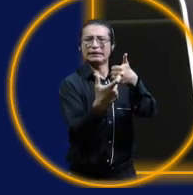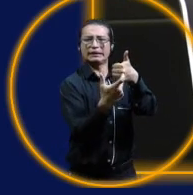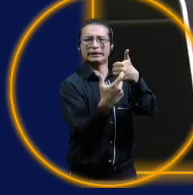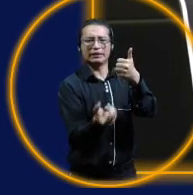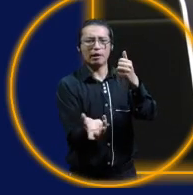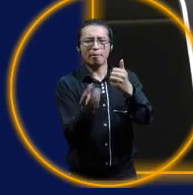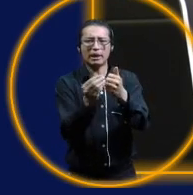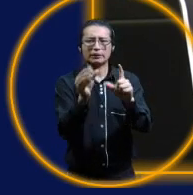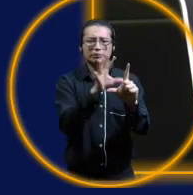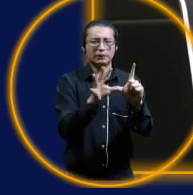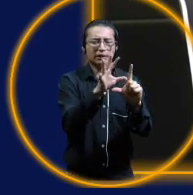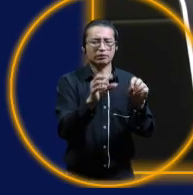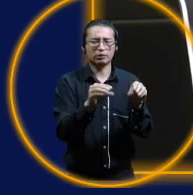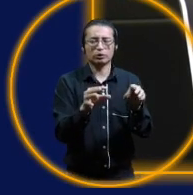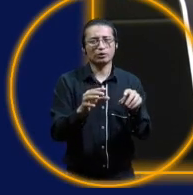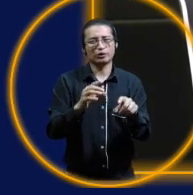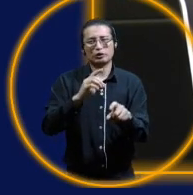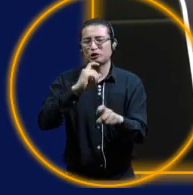about that.